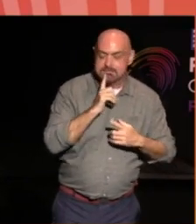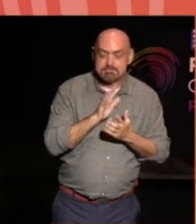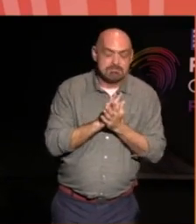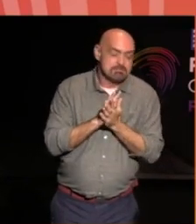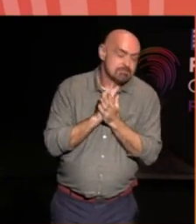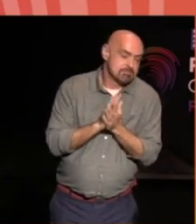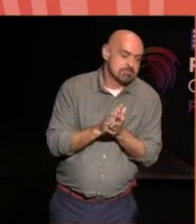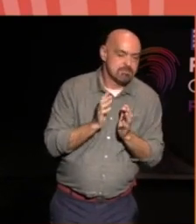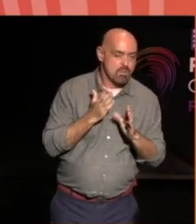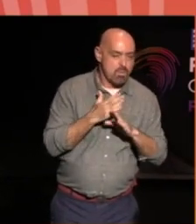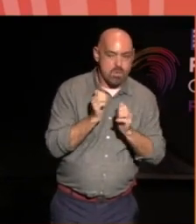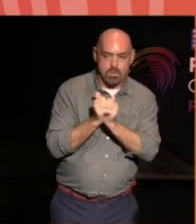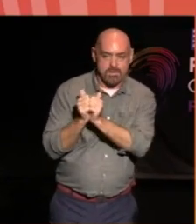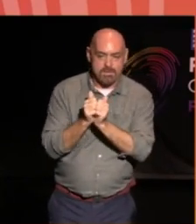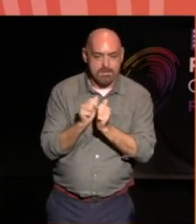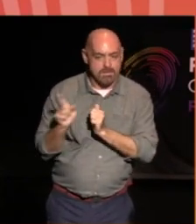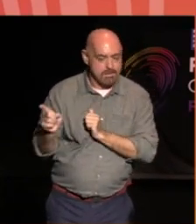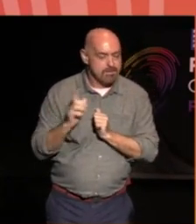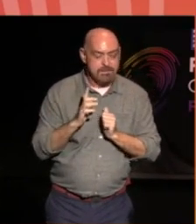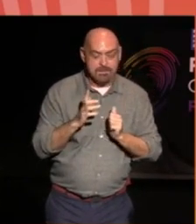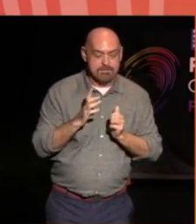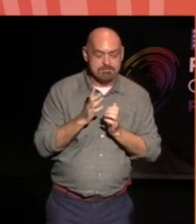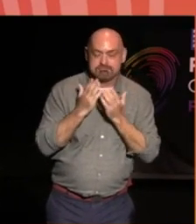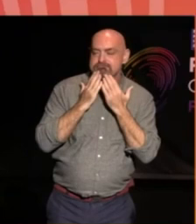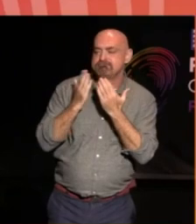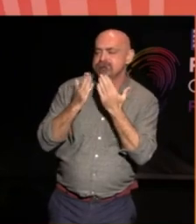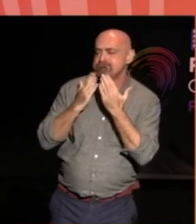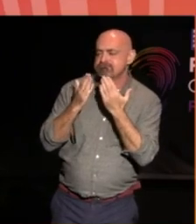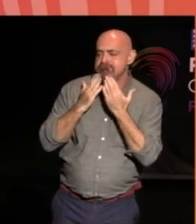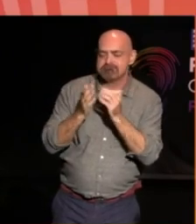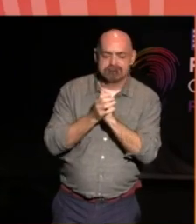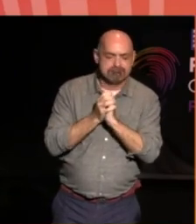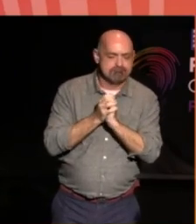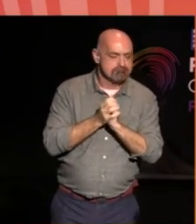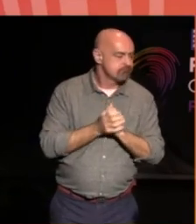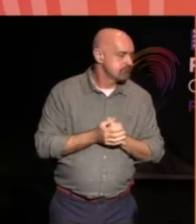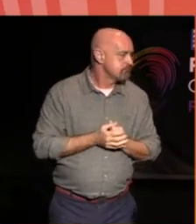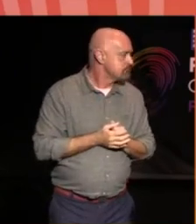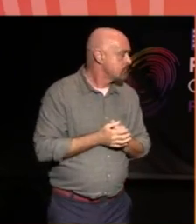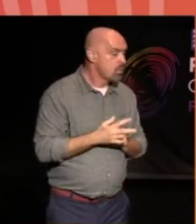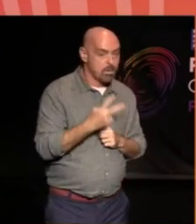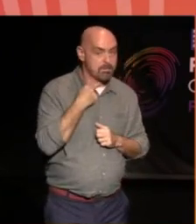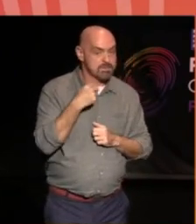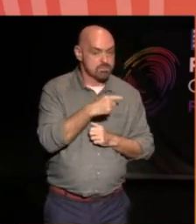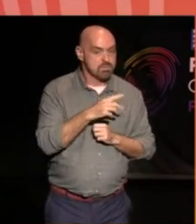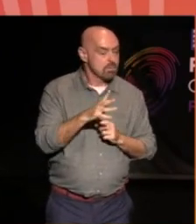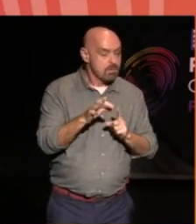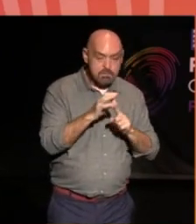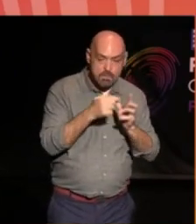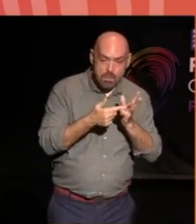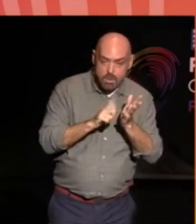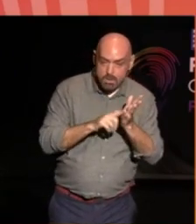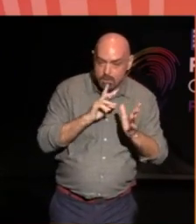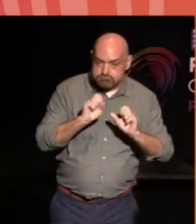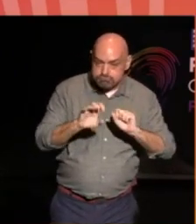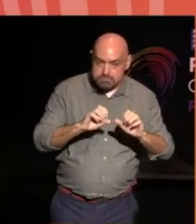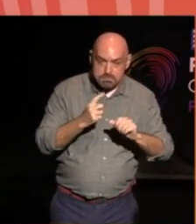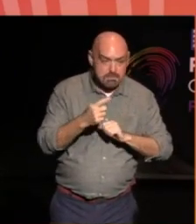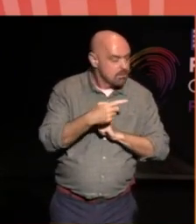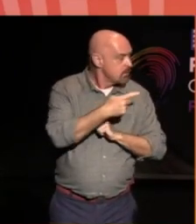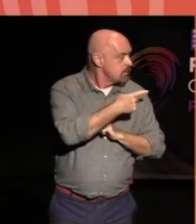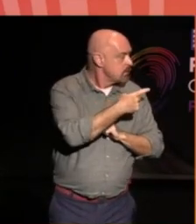So we're going to be ever in your debt, Dennis, as well as really missing you. Paul, can I hand to you?